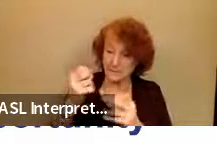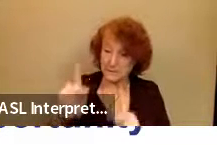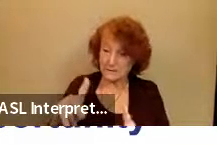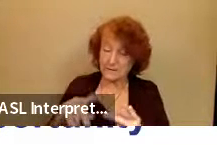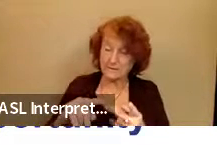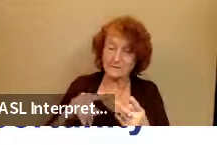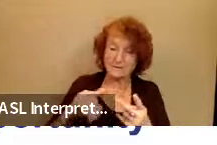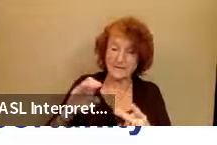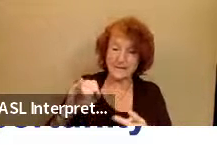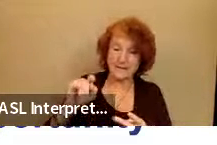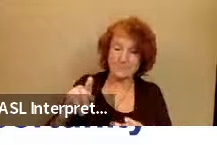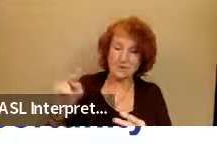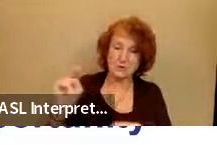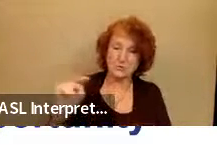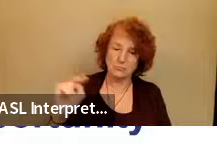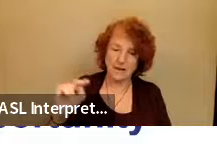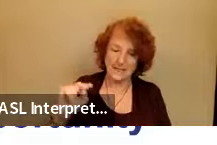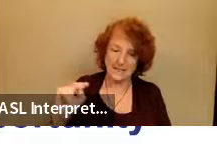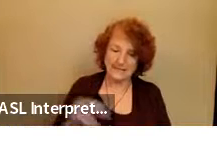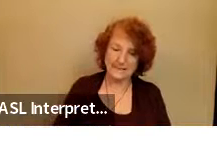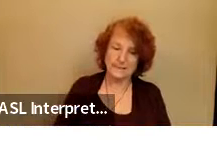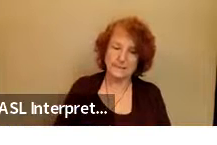slide.